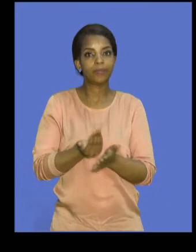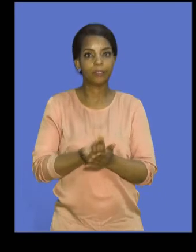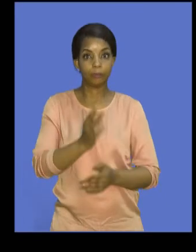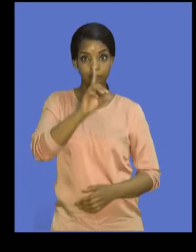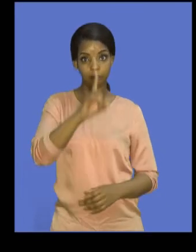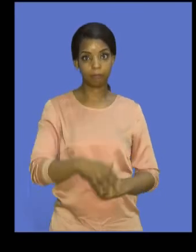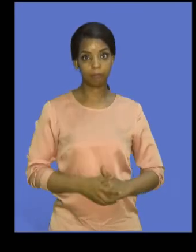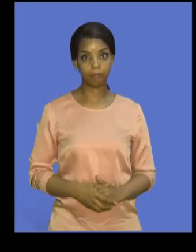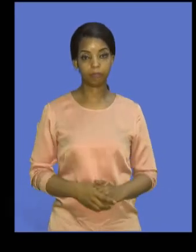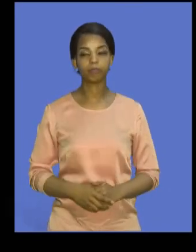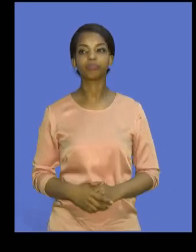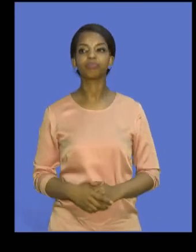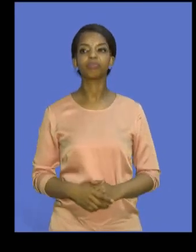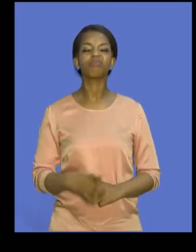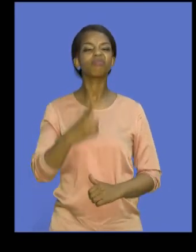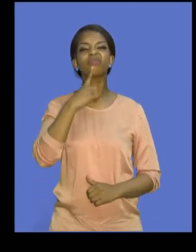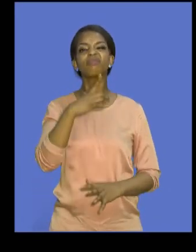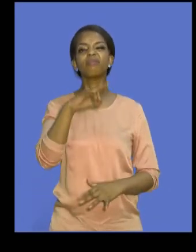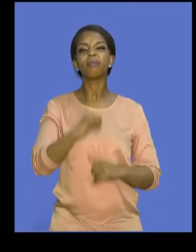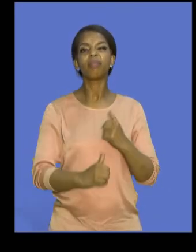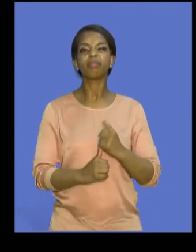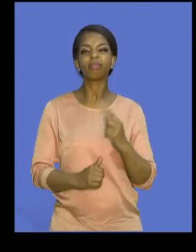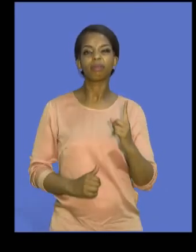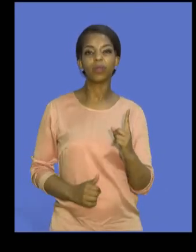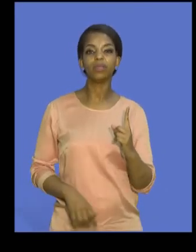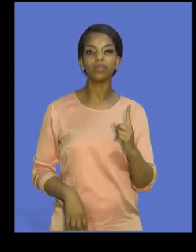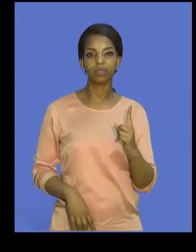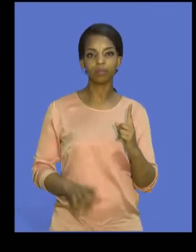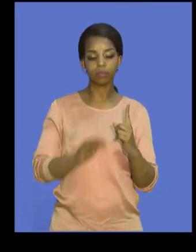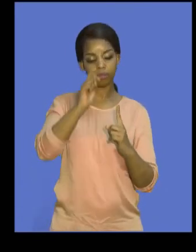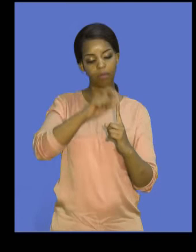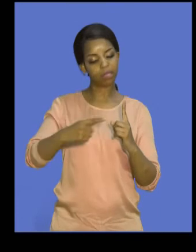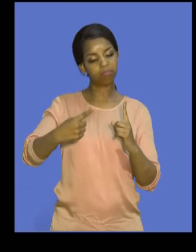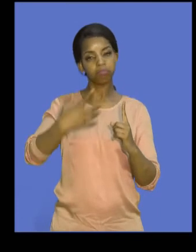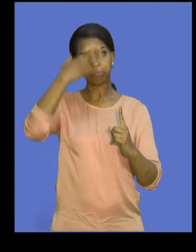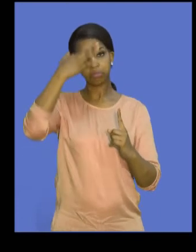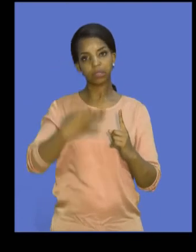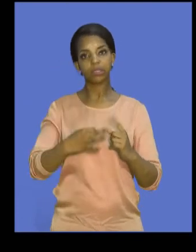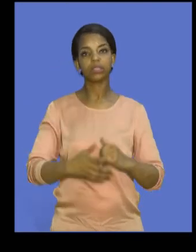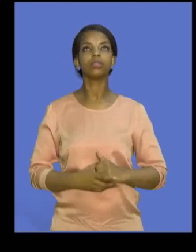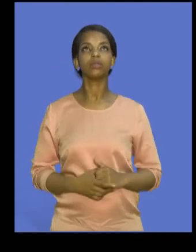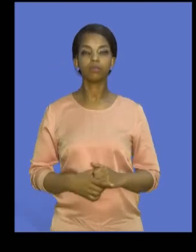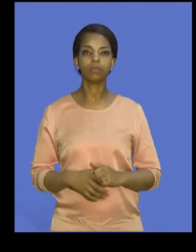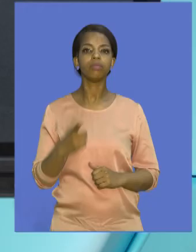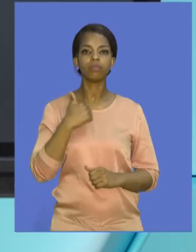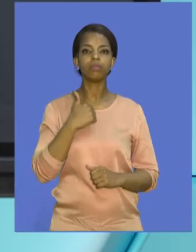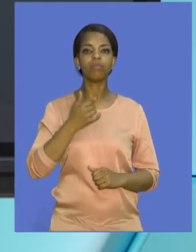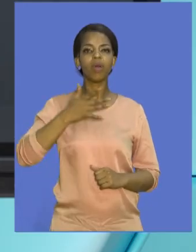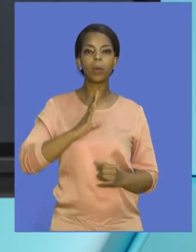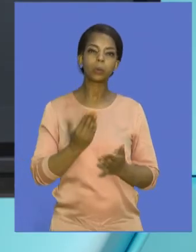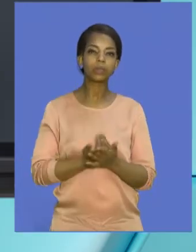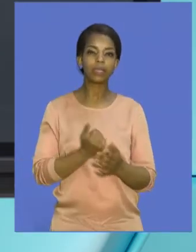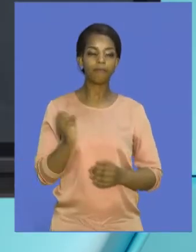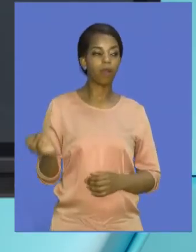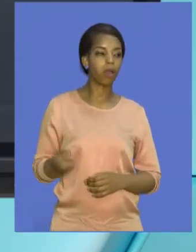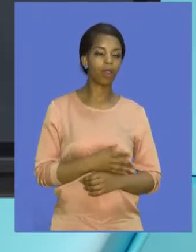So month 1, the person says, now I want to save up 500 rands. So maybe you might be trying to